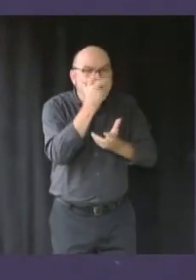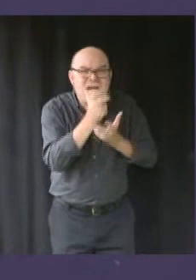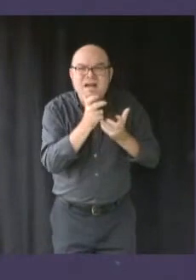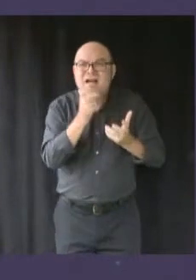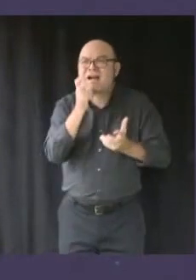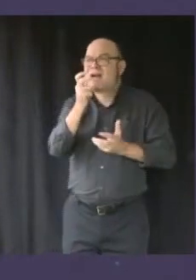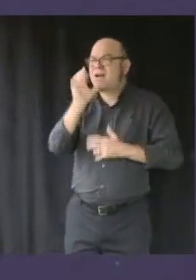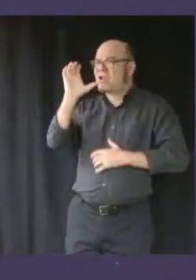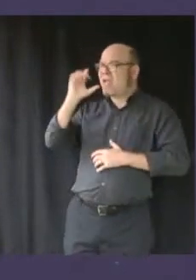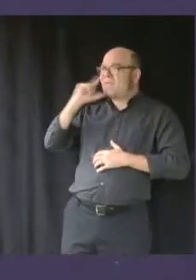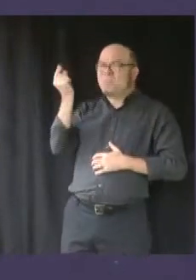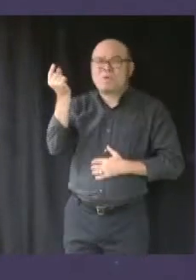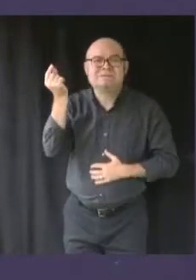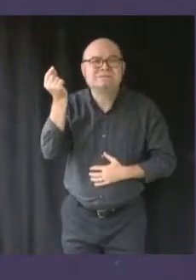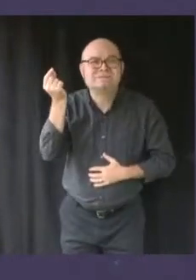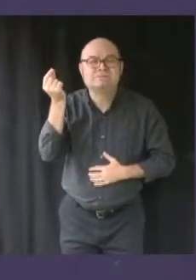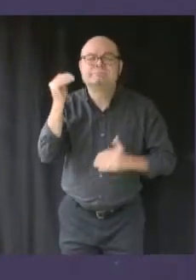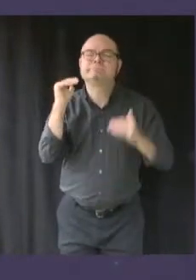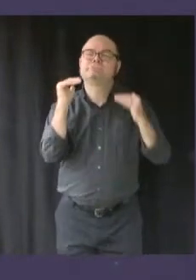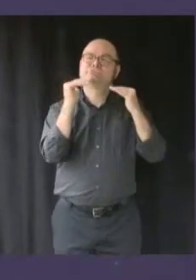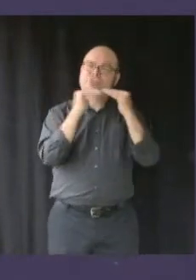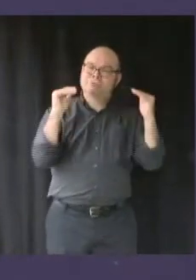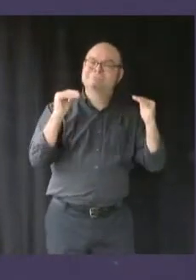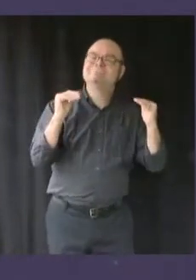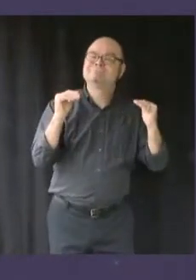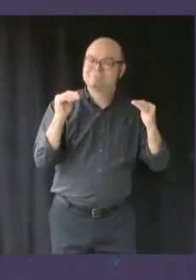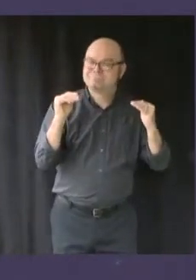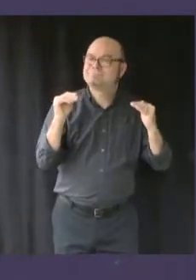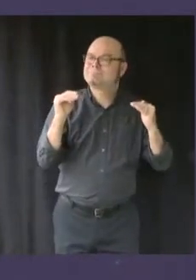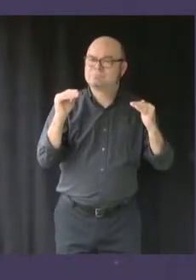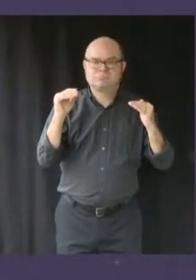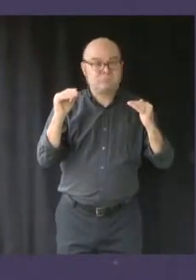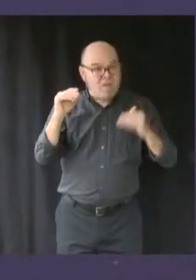resolve to strive for the